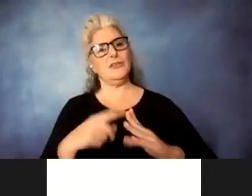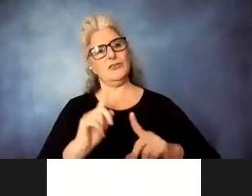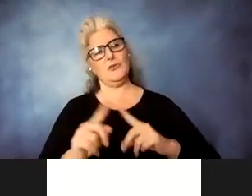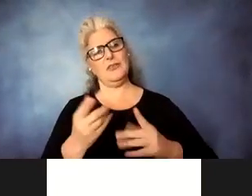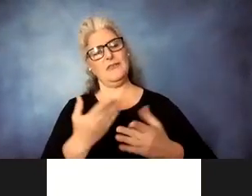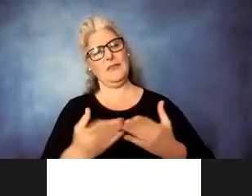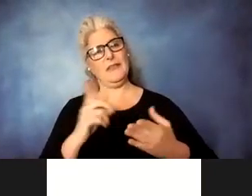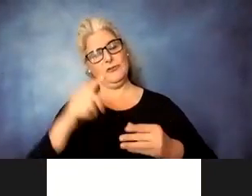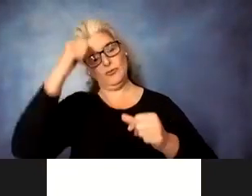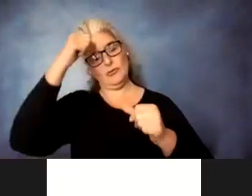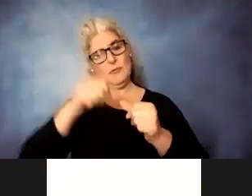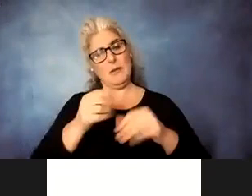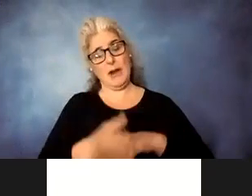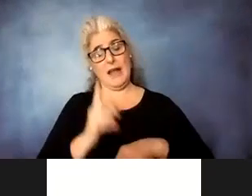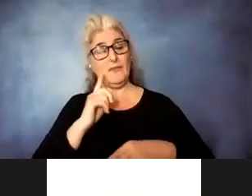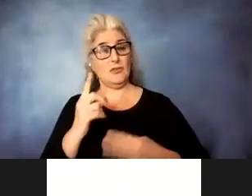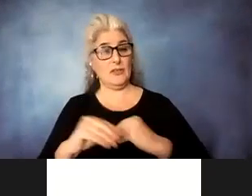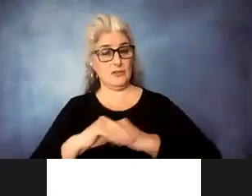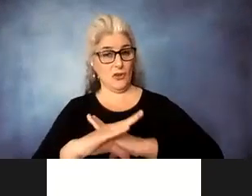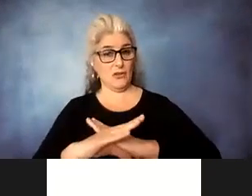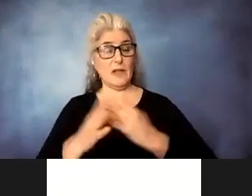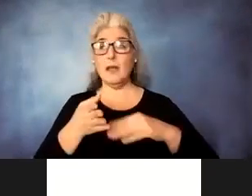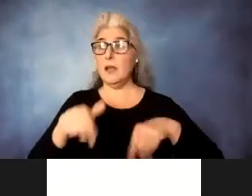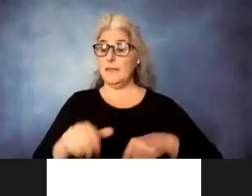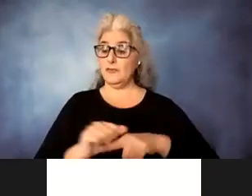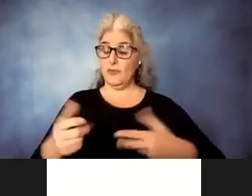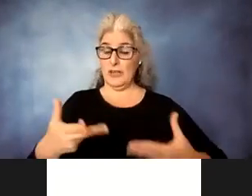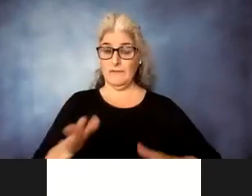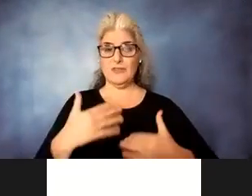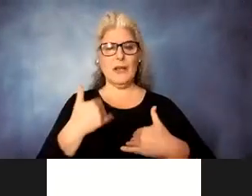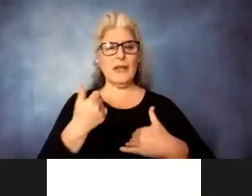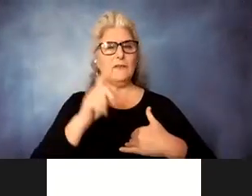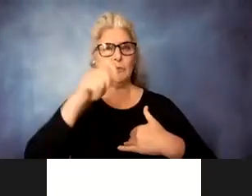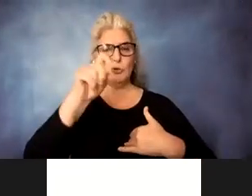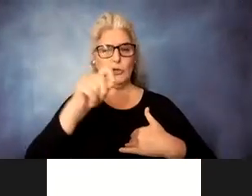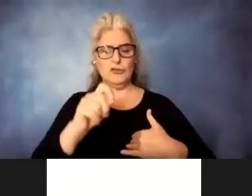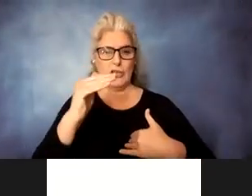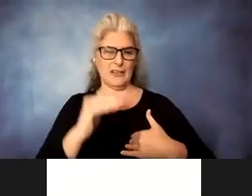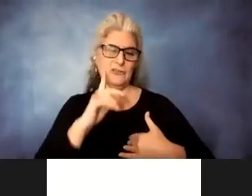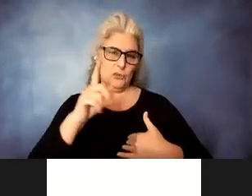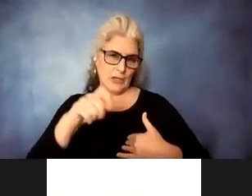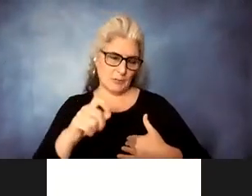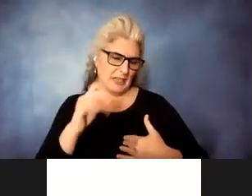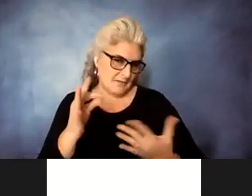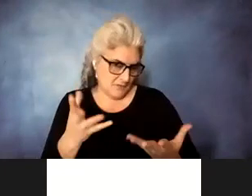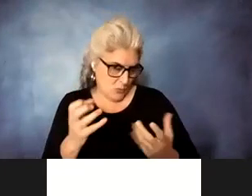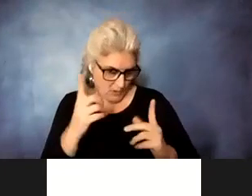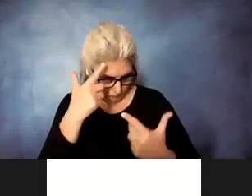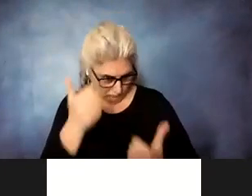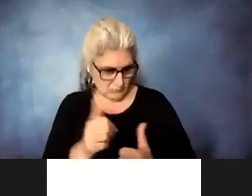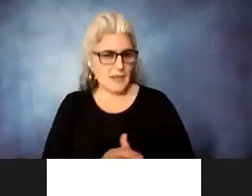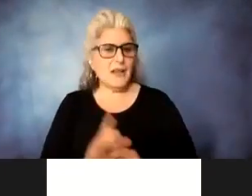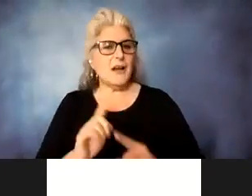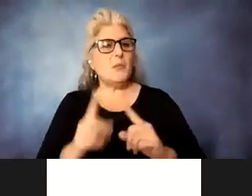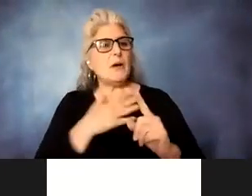call. After this training, we have a couple of, a checklist for you to complete here if you feel comfortable. So we want you to